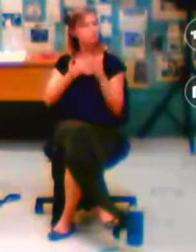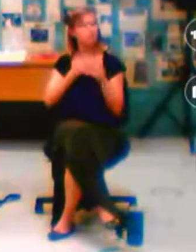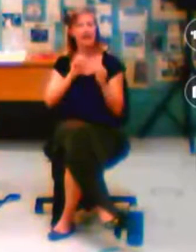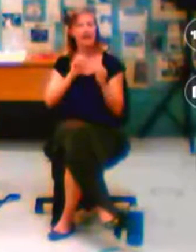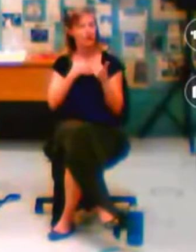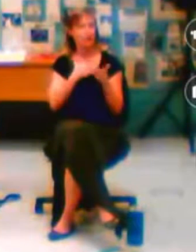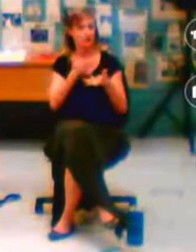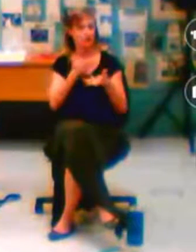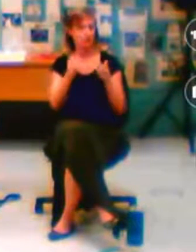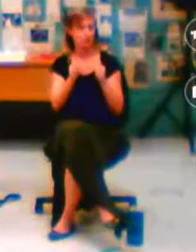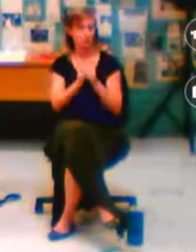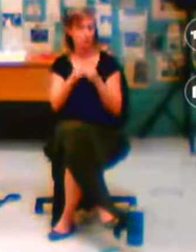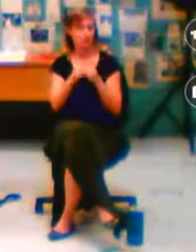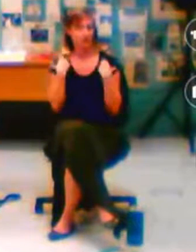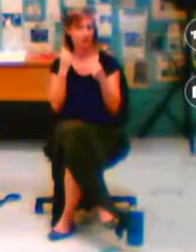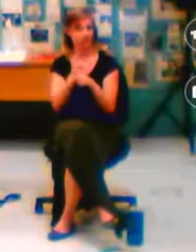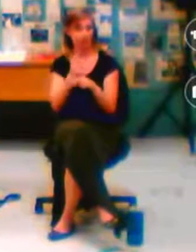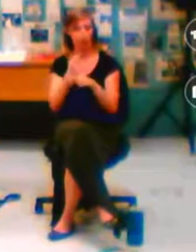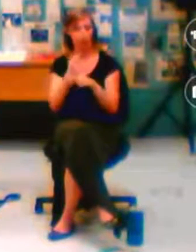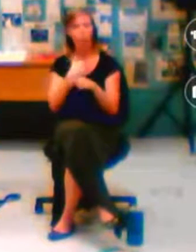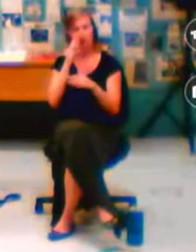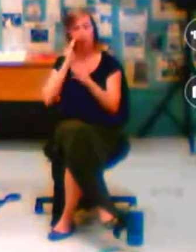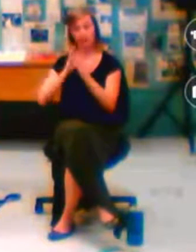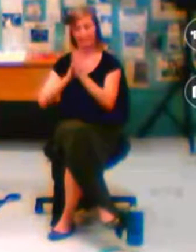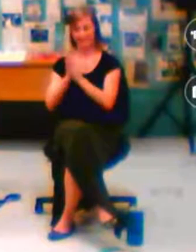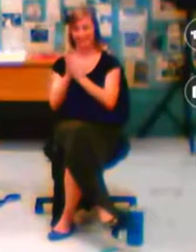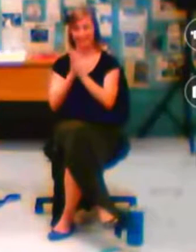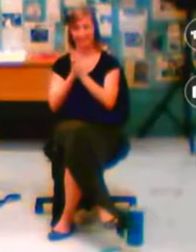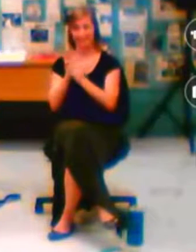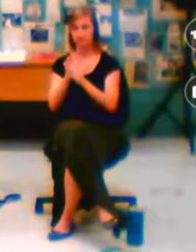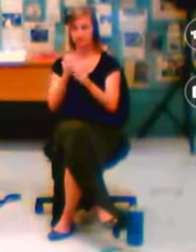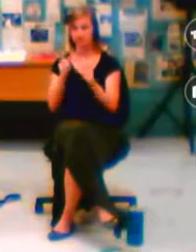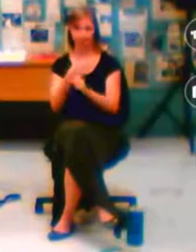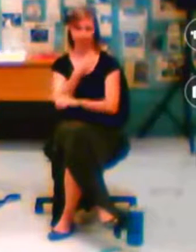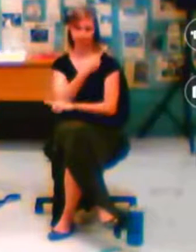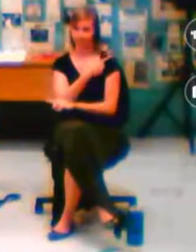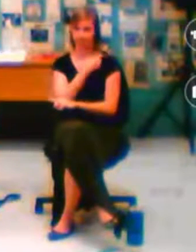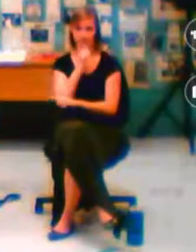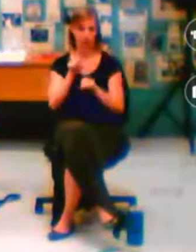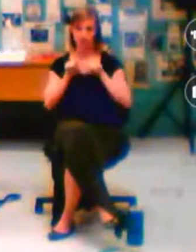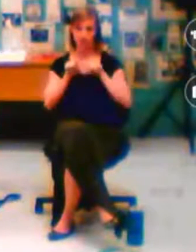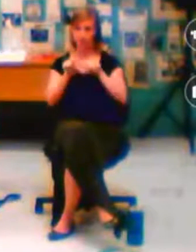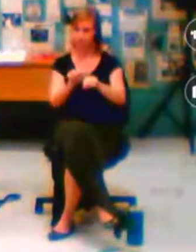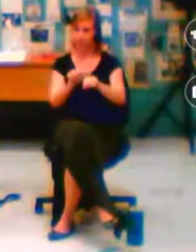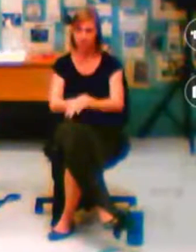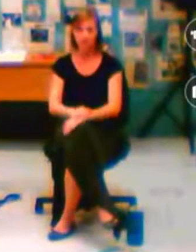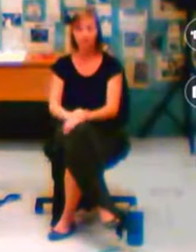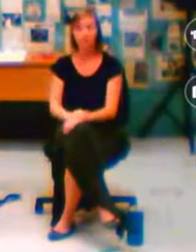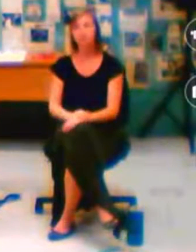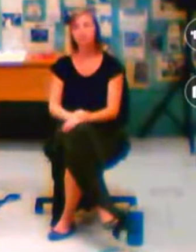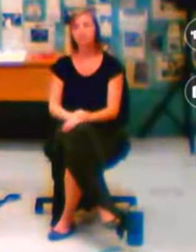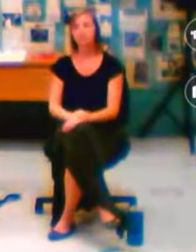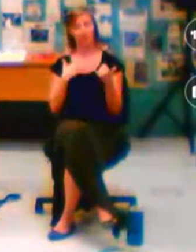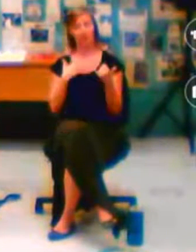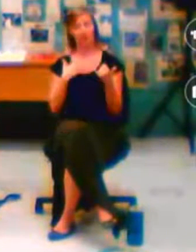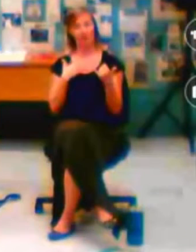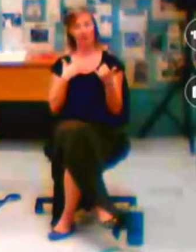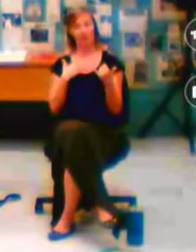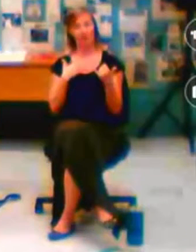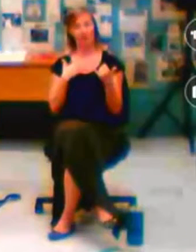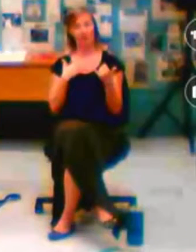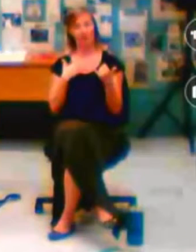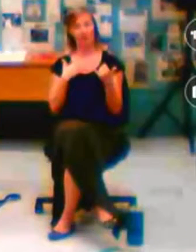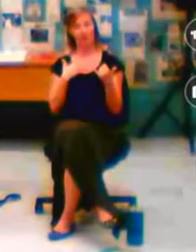the most telling thing in your statement was that that we all know from whatever area of healthcare we interface